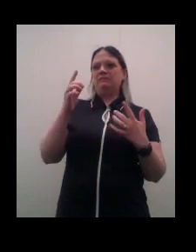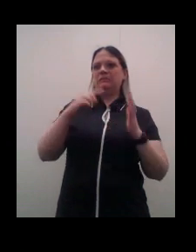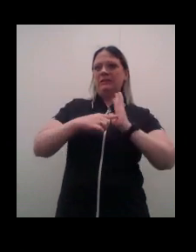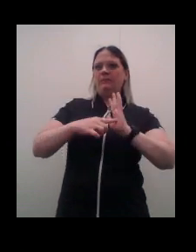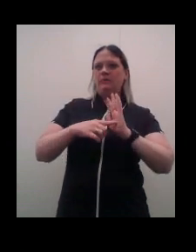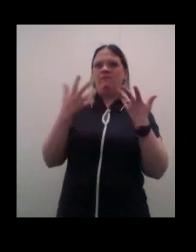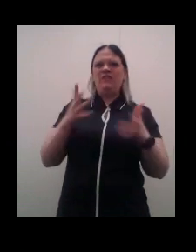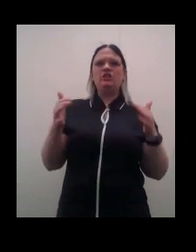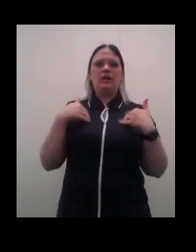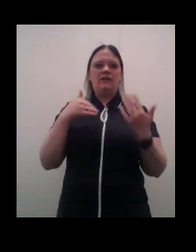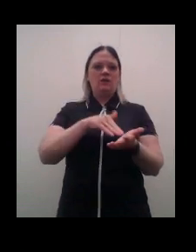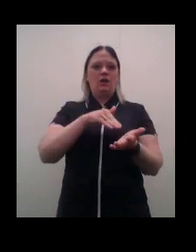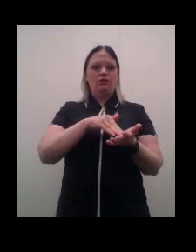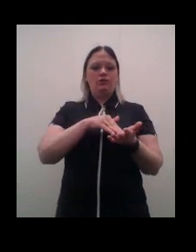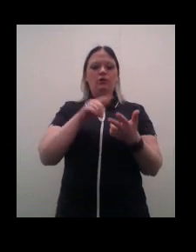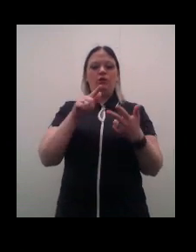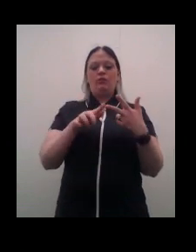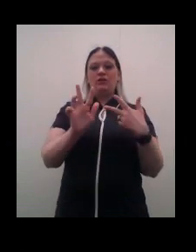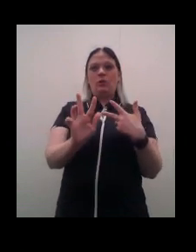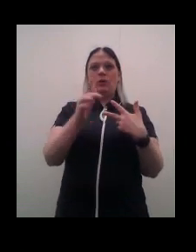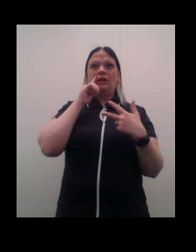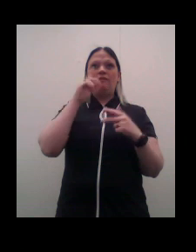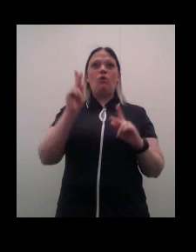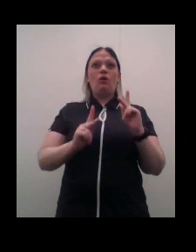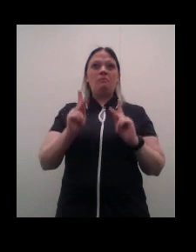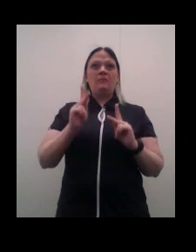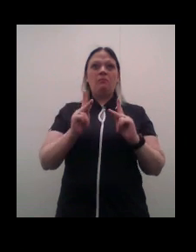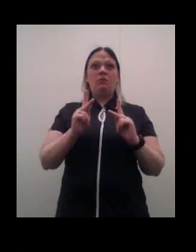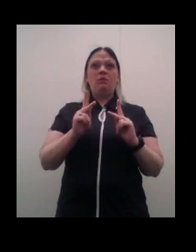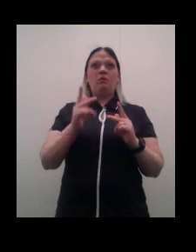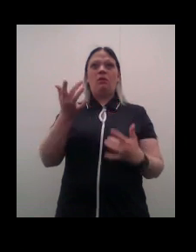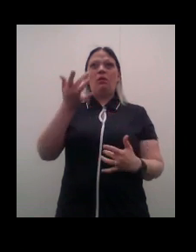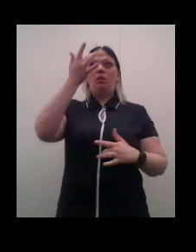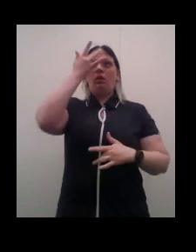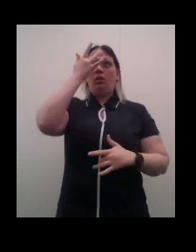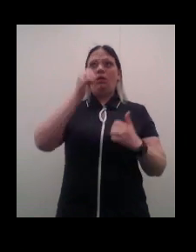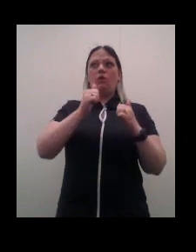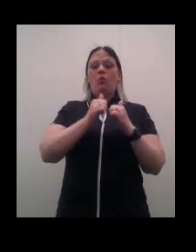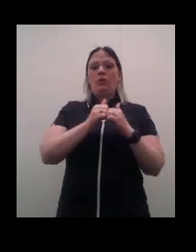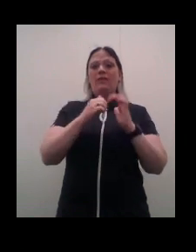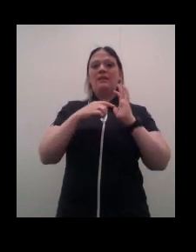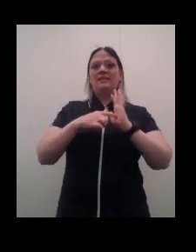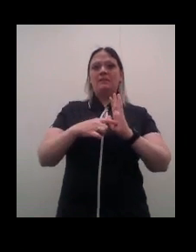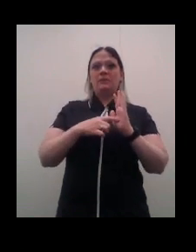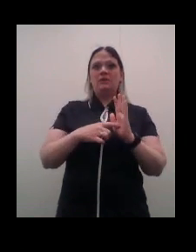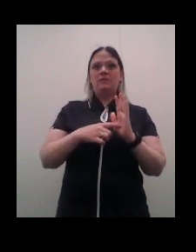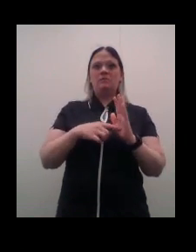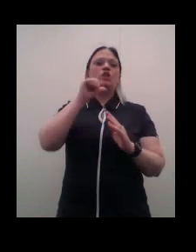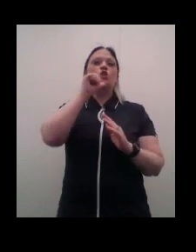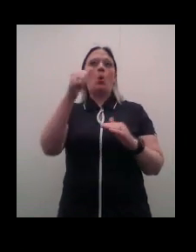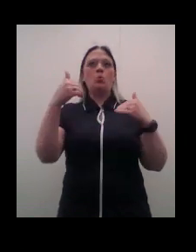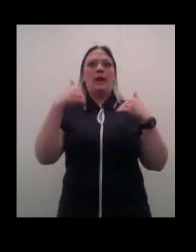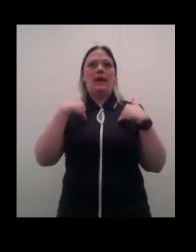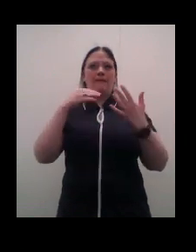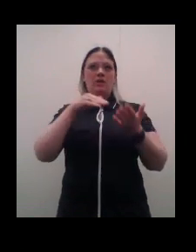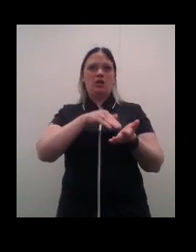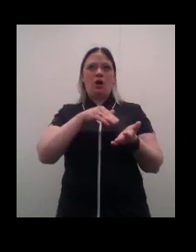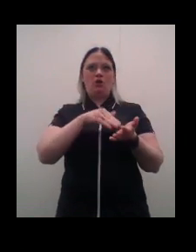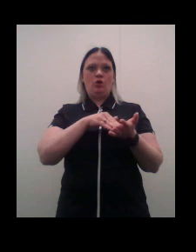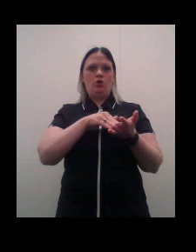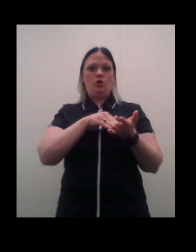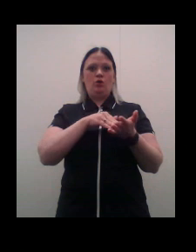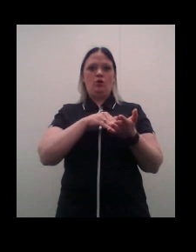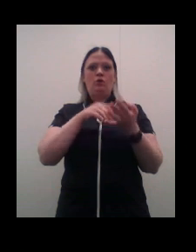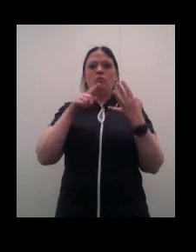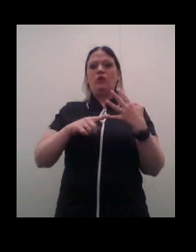care provider. Option 3 are for people who are ill with COVID-19 symptoms and they do not have a primary care provider.